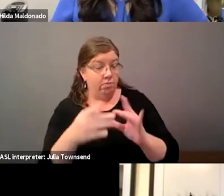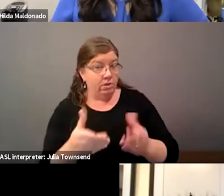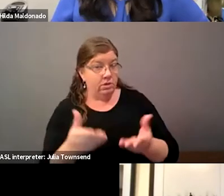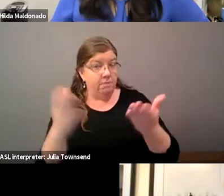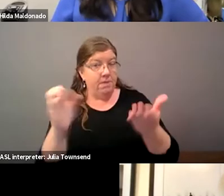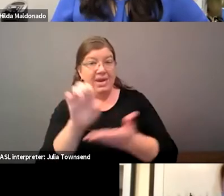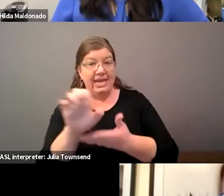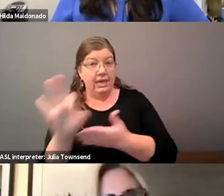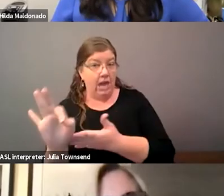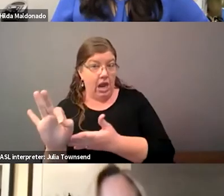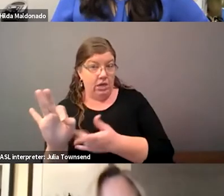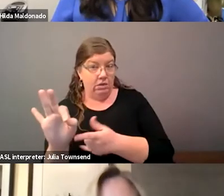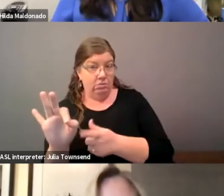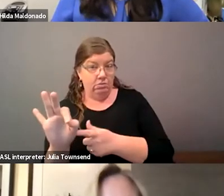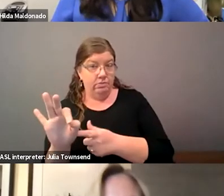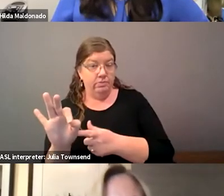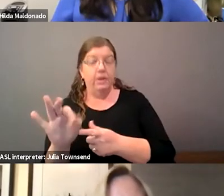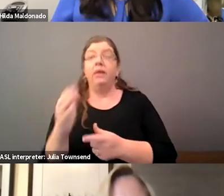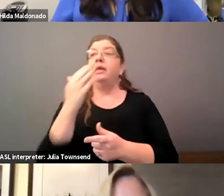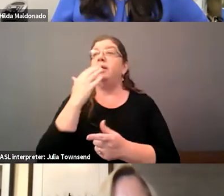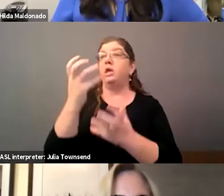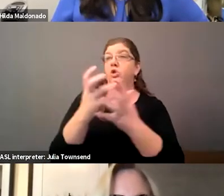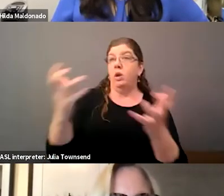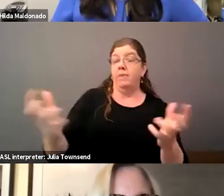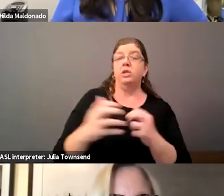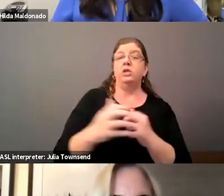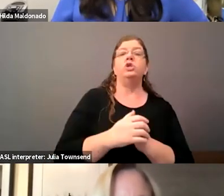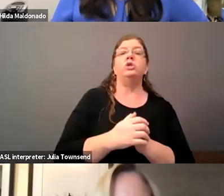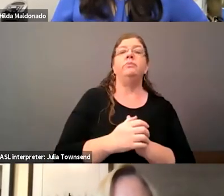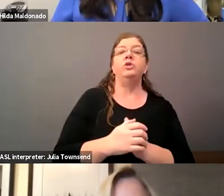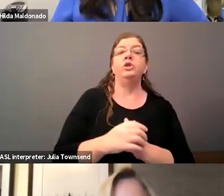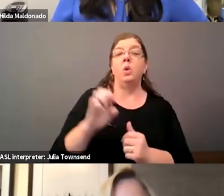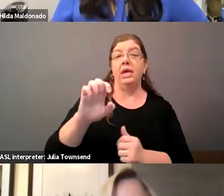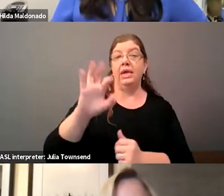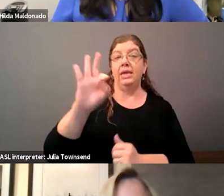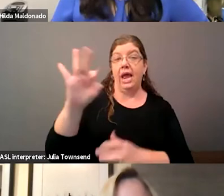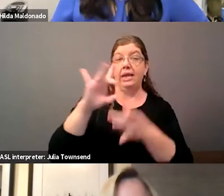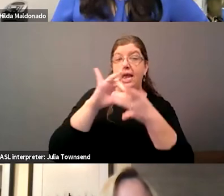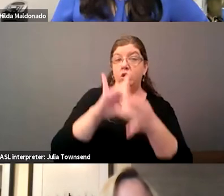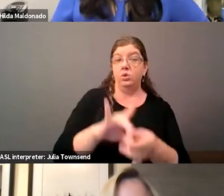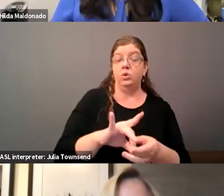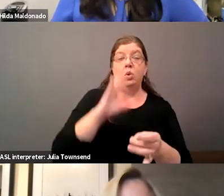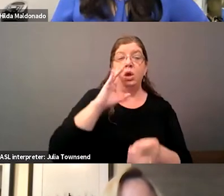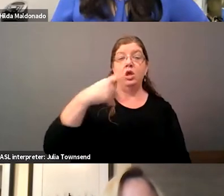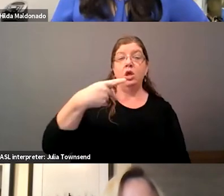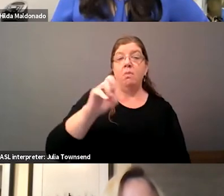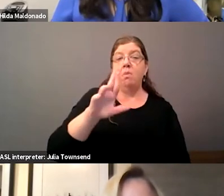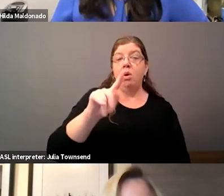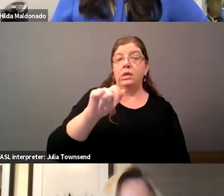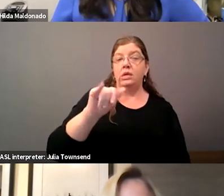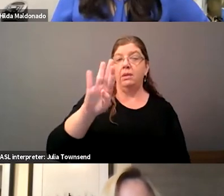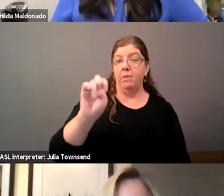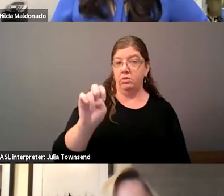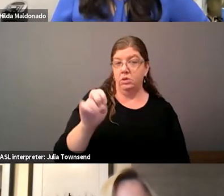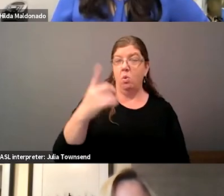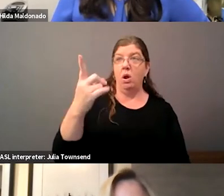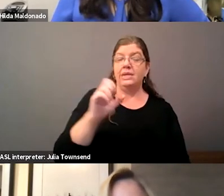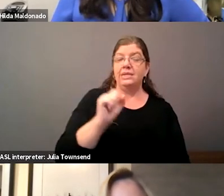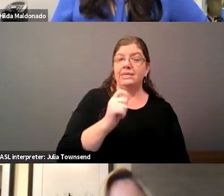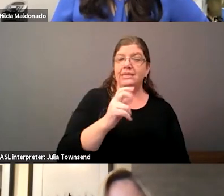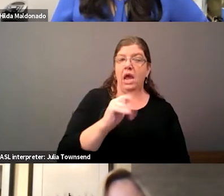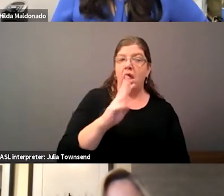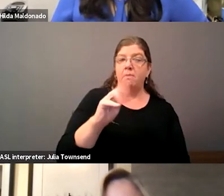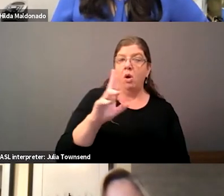e9 yeah thanks so much um so uh e9 has to do with portables this one at san marcos high